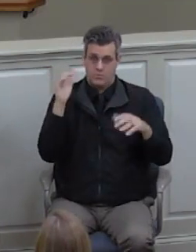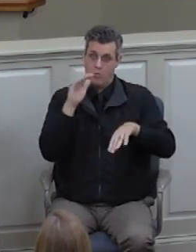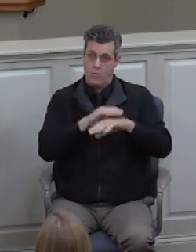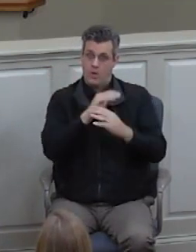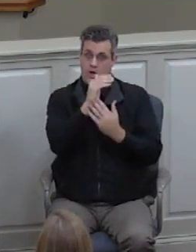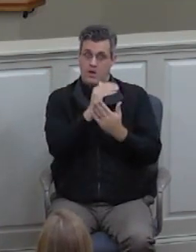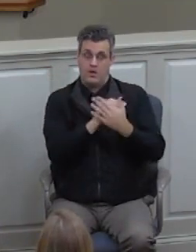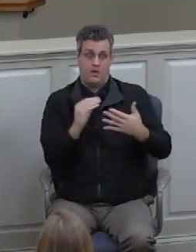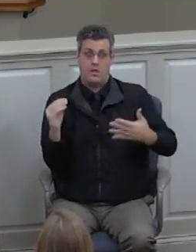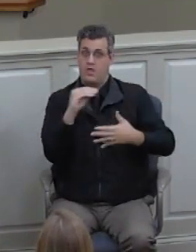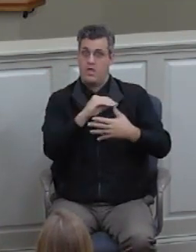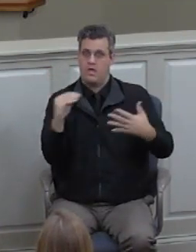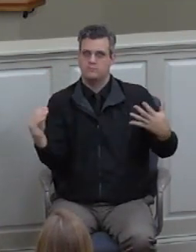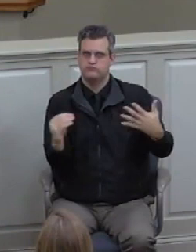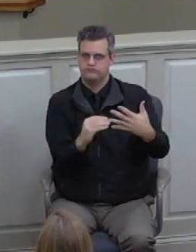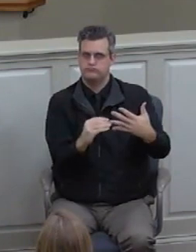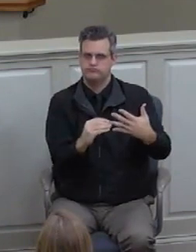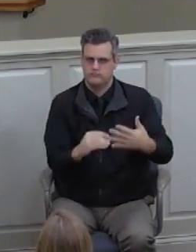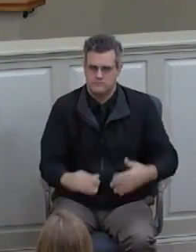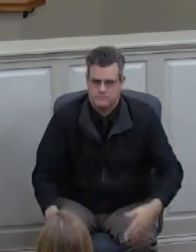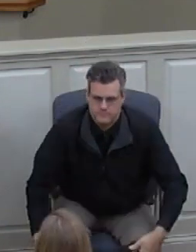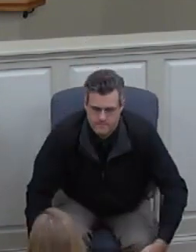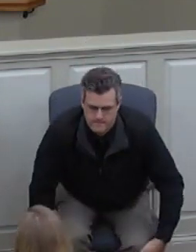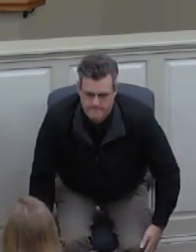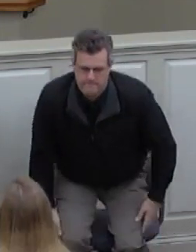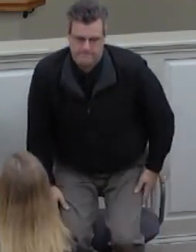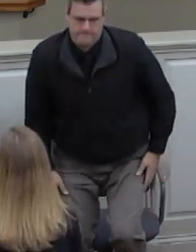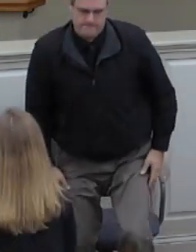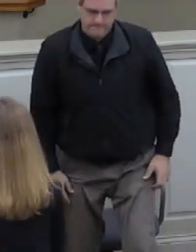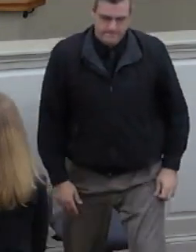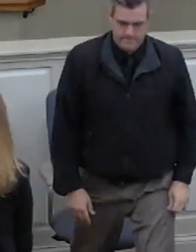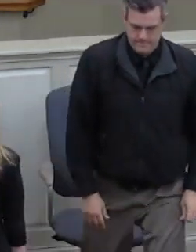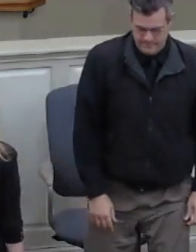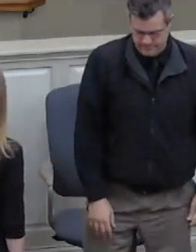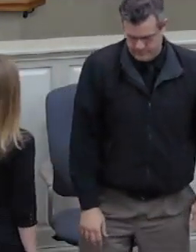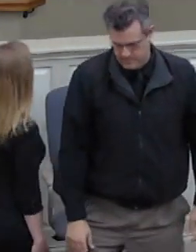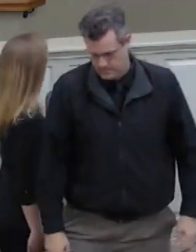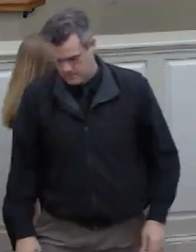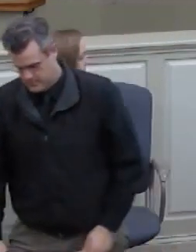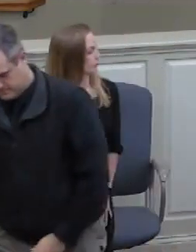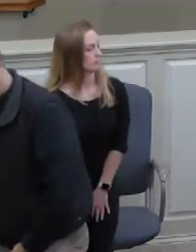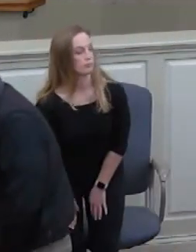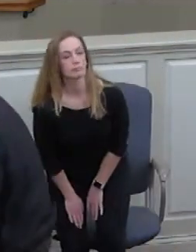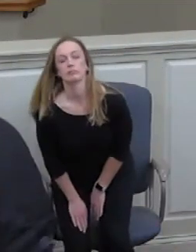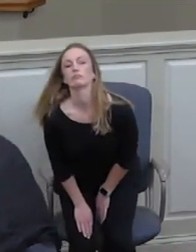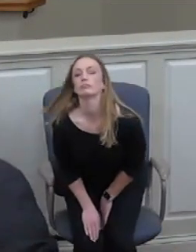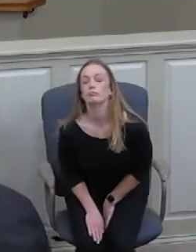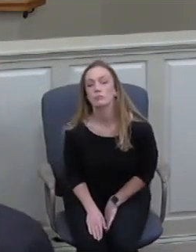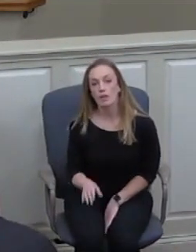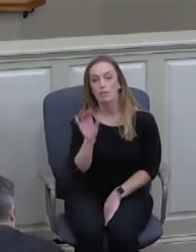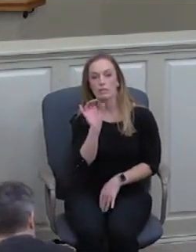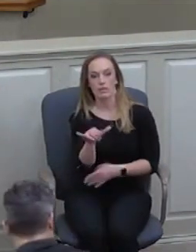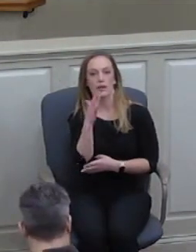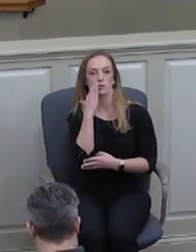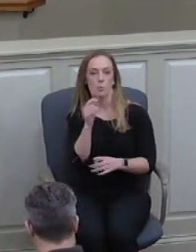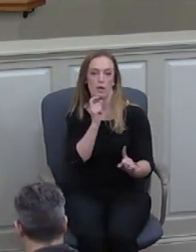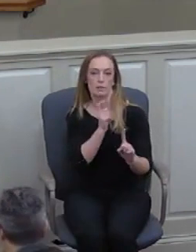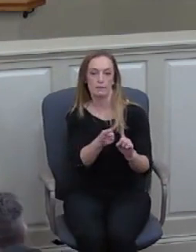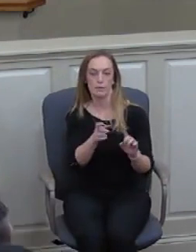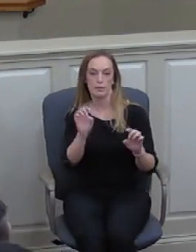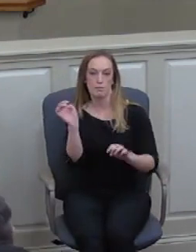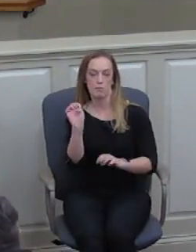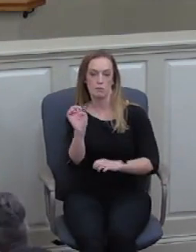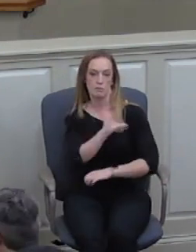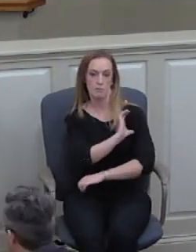but I would say not a front burner issue, which is why the conference of emergency powers today is so critical, frankly.